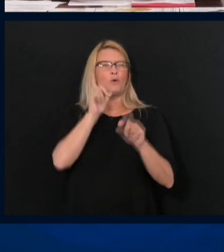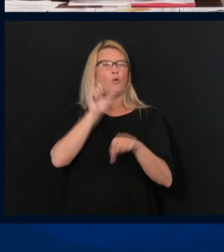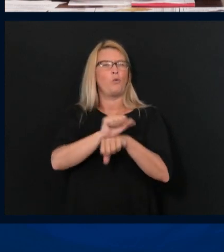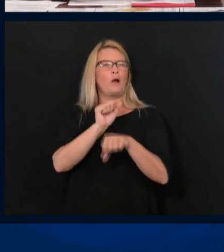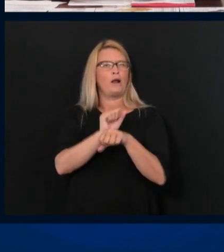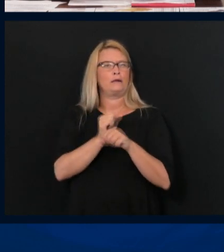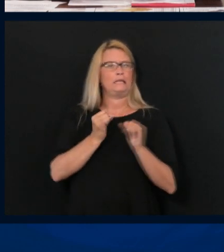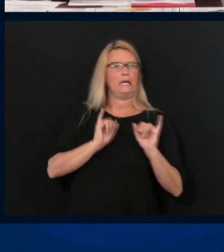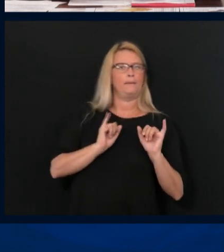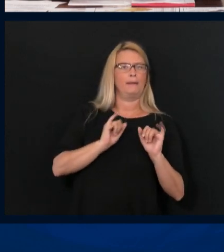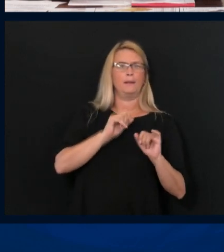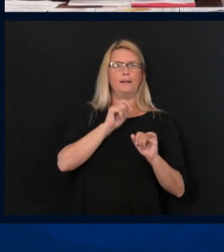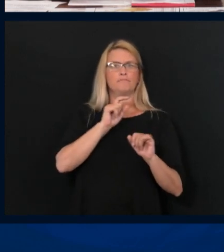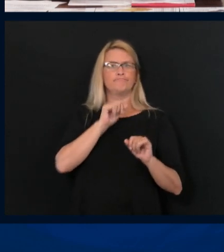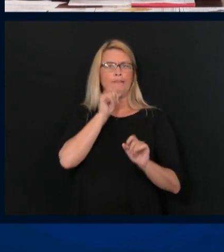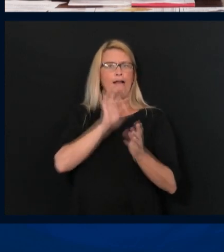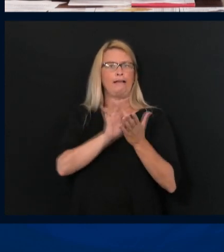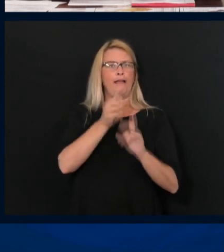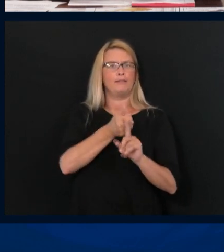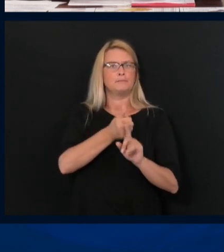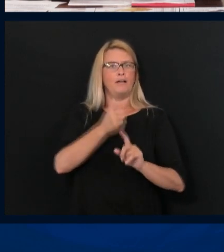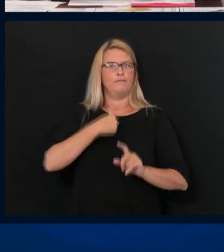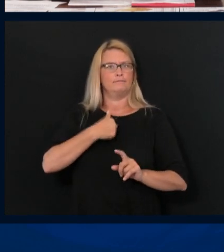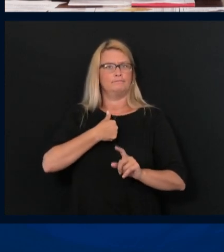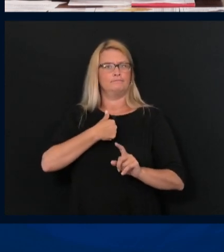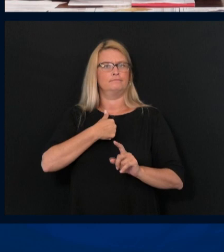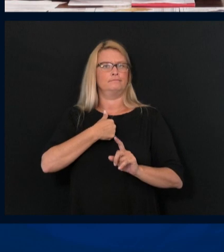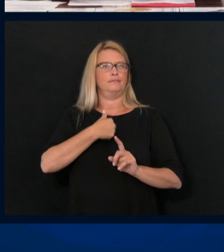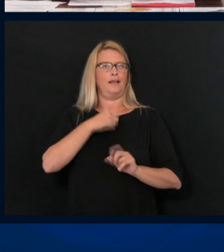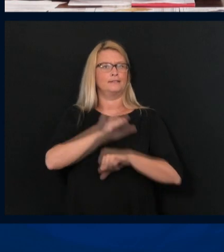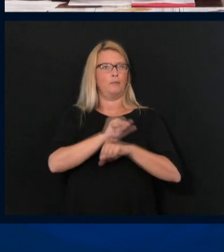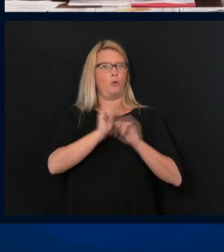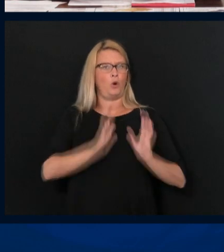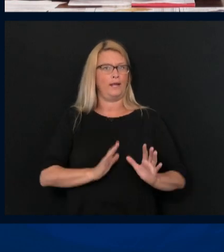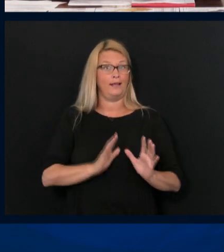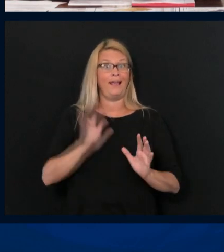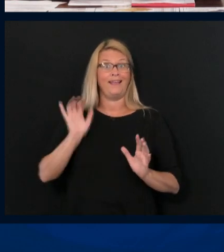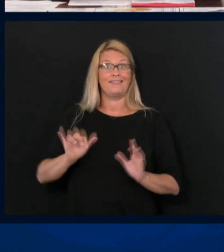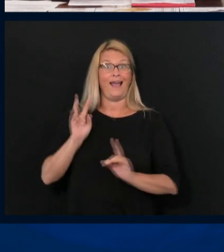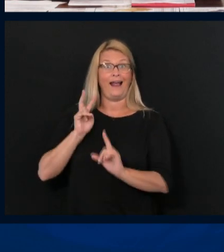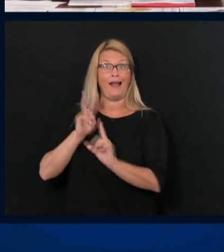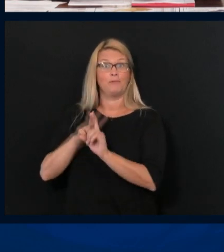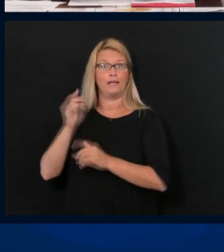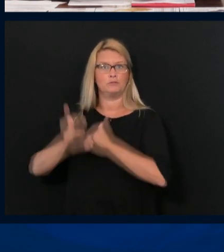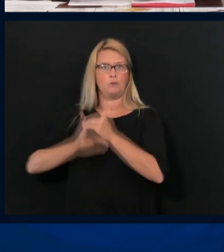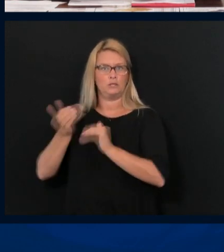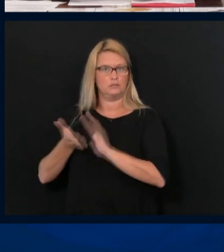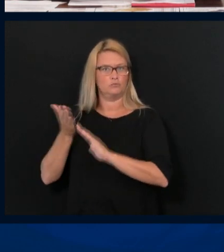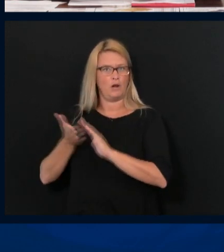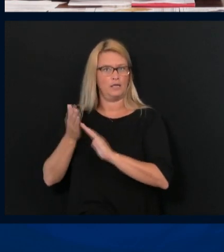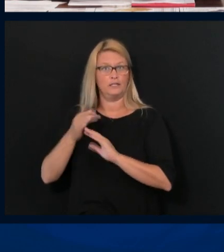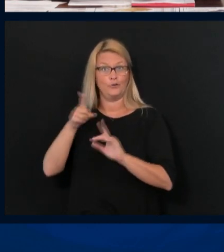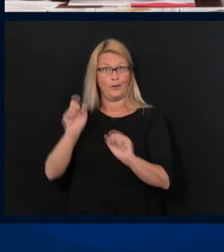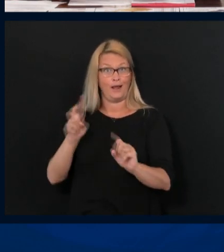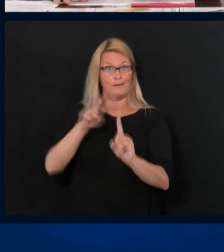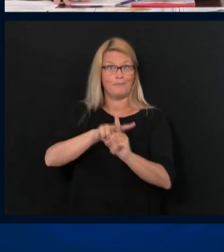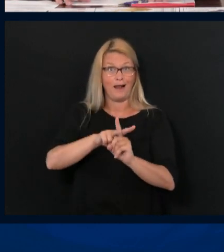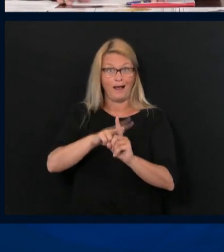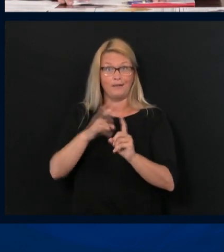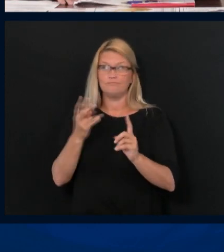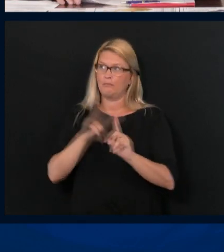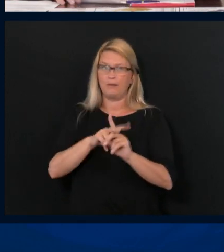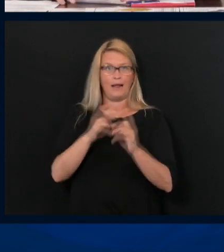the $2,000, that application stuff is up. They ought to, and get after it, apply as fast as you